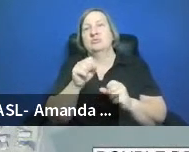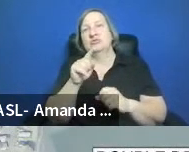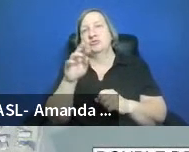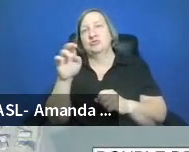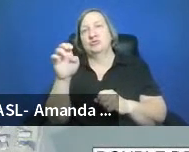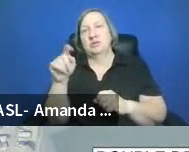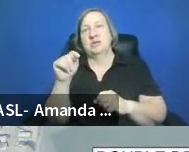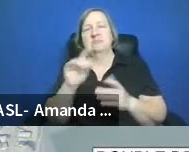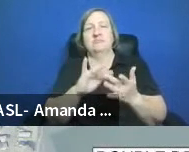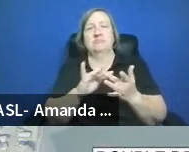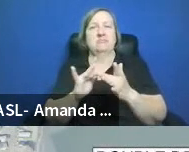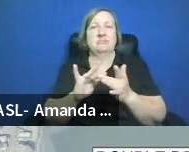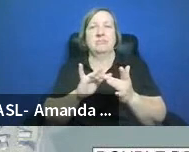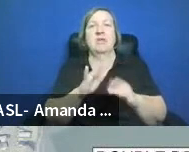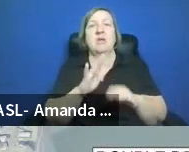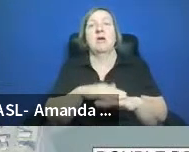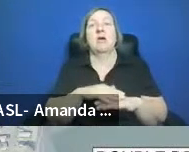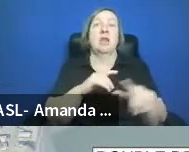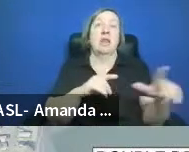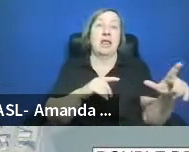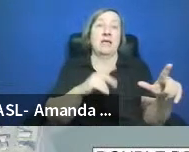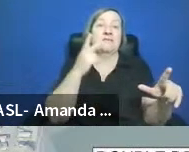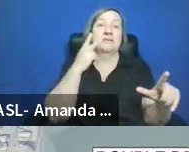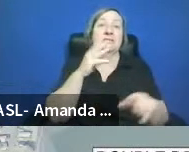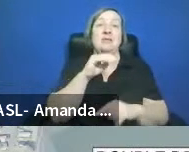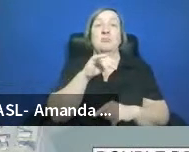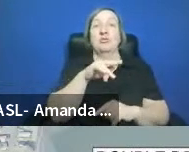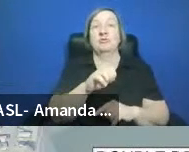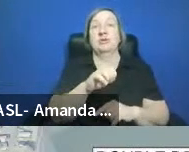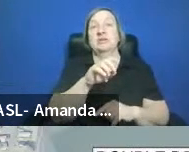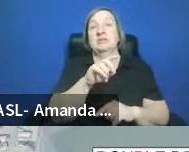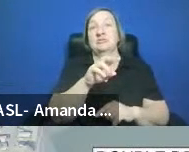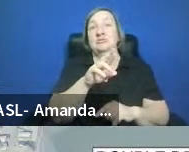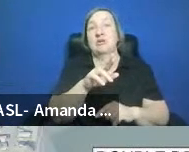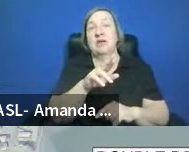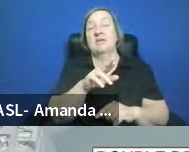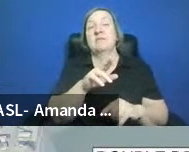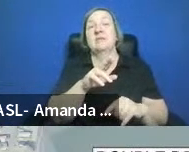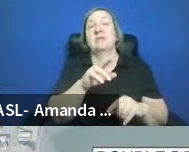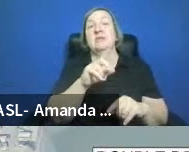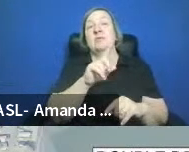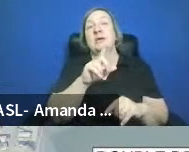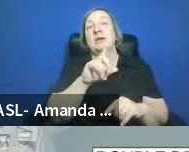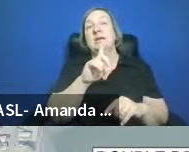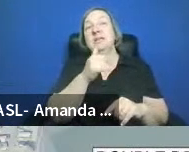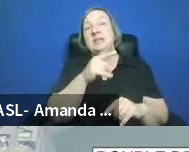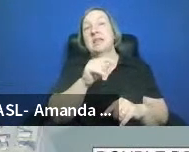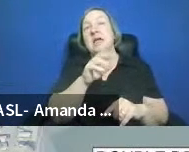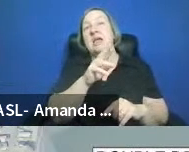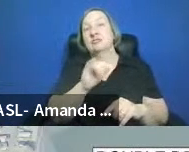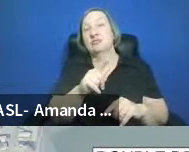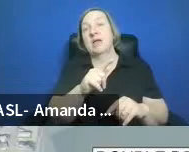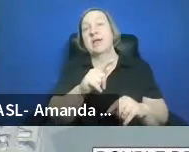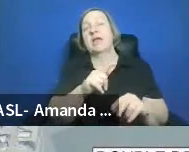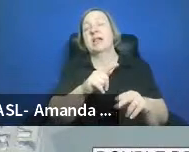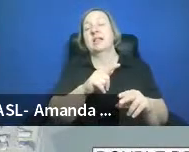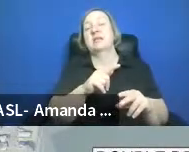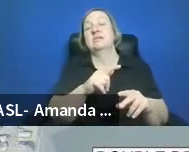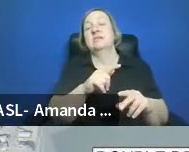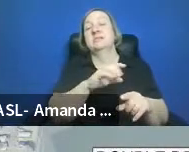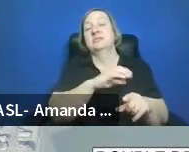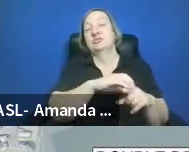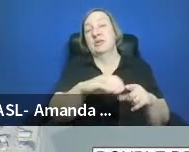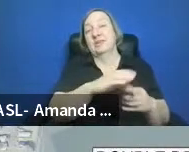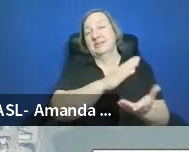On the left side of the screen, you see the Marine Drive interchange where light rail transit currently terminates there at